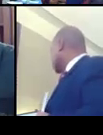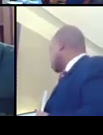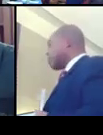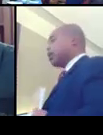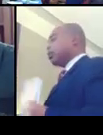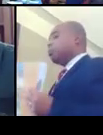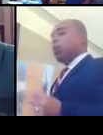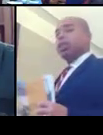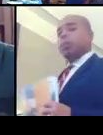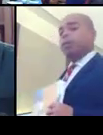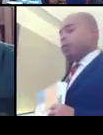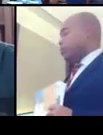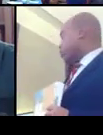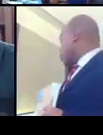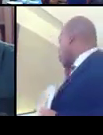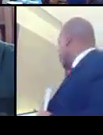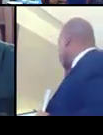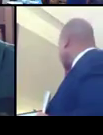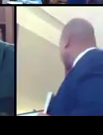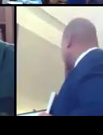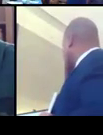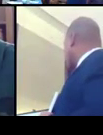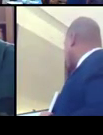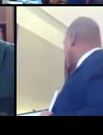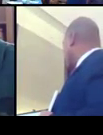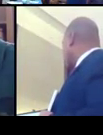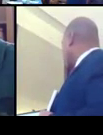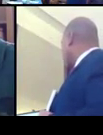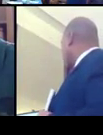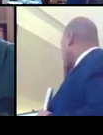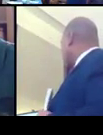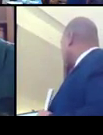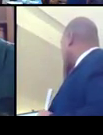QR codes, to make it a little more simple for people to participate.